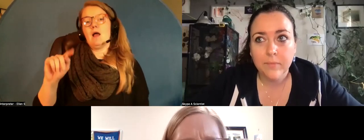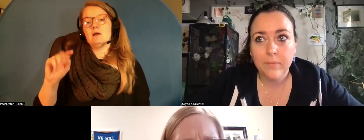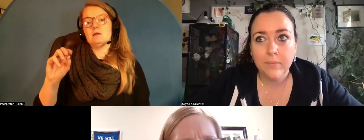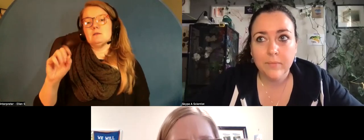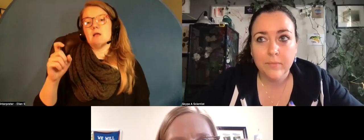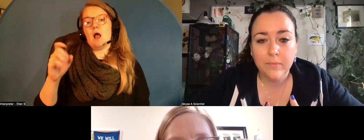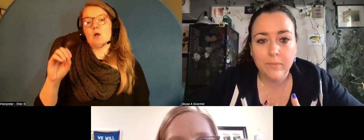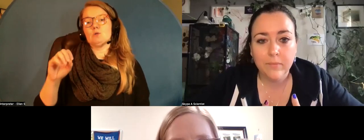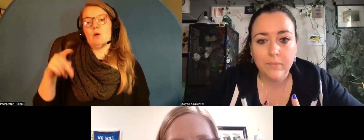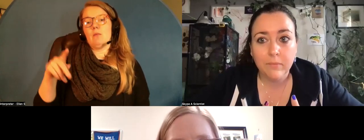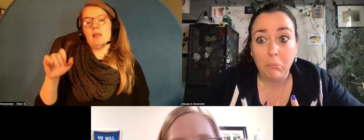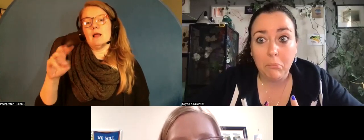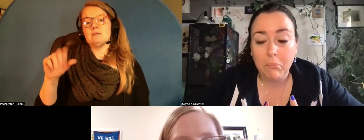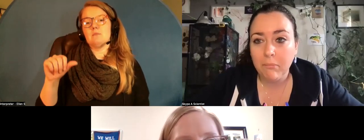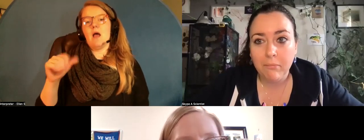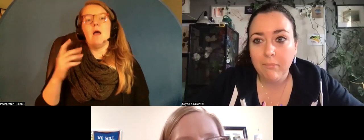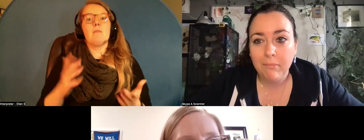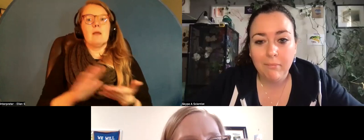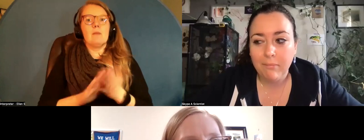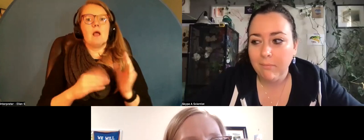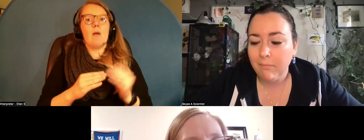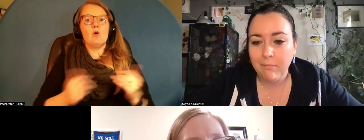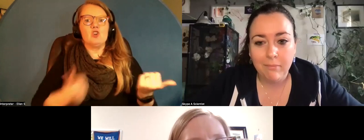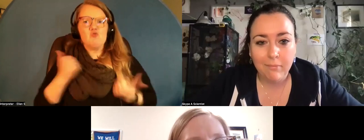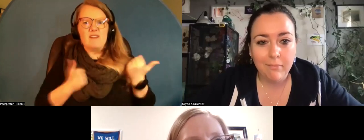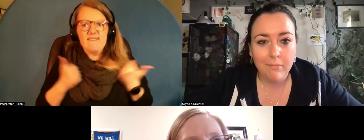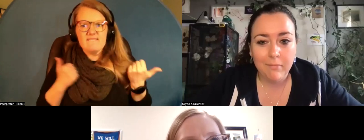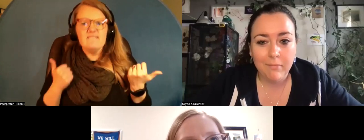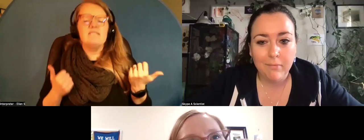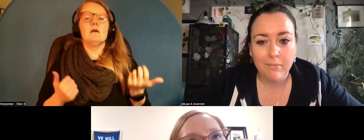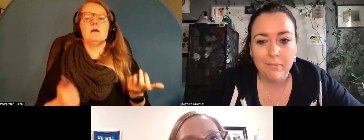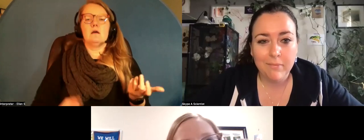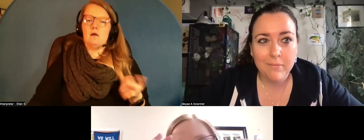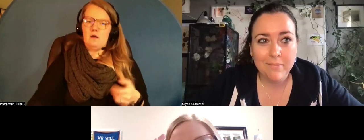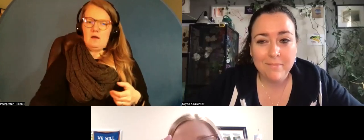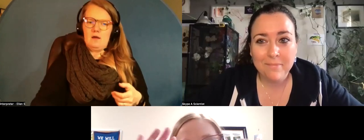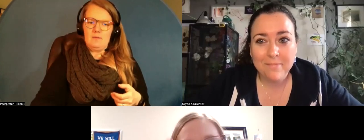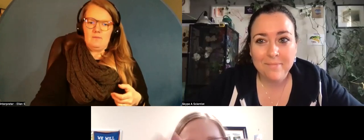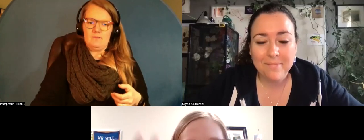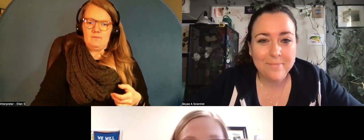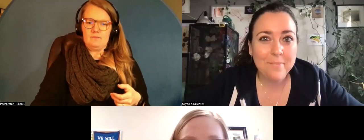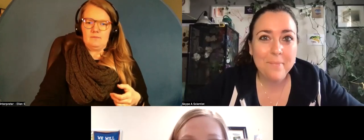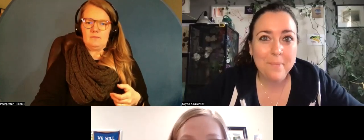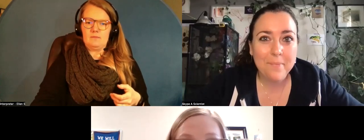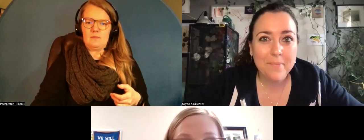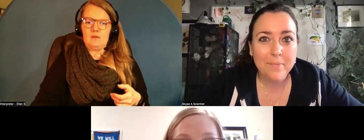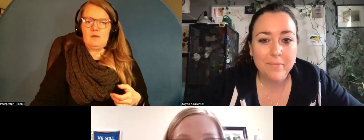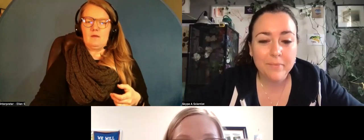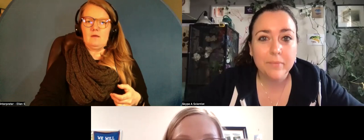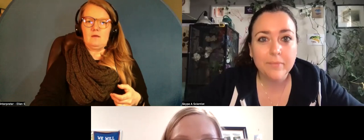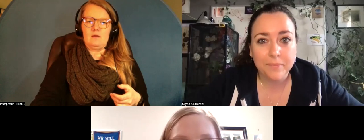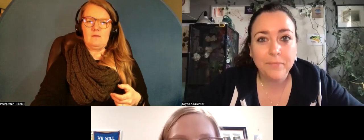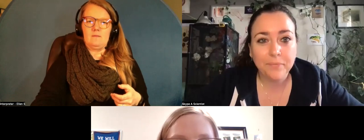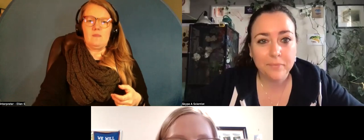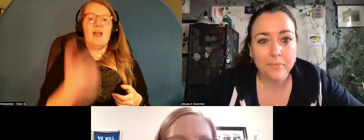may have more aggressive behaviors. I've seen several different studies that have looked at different types of